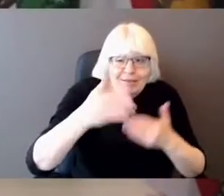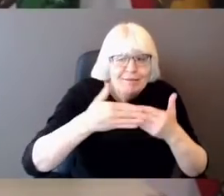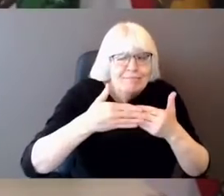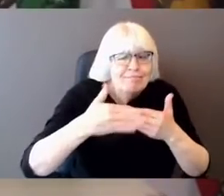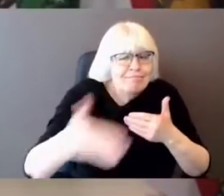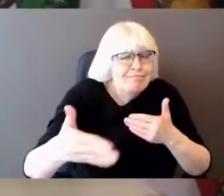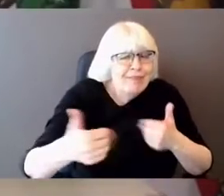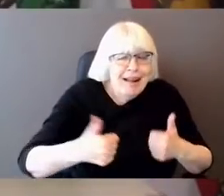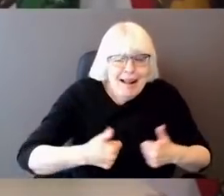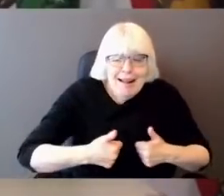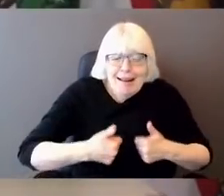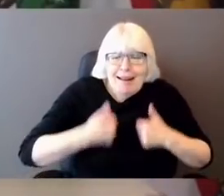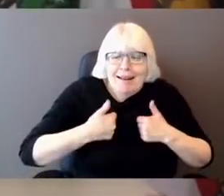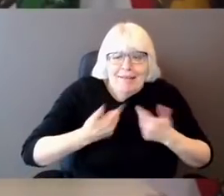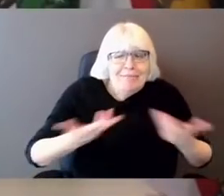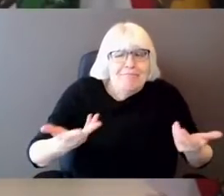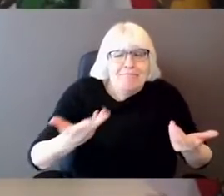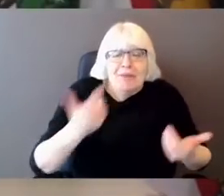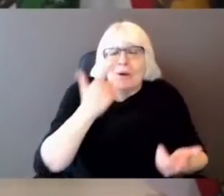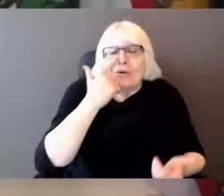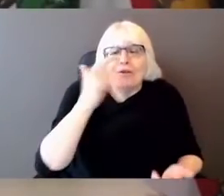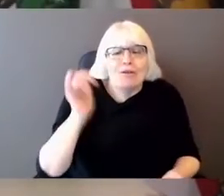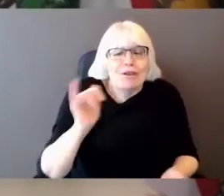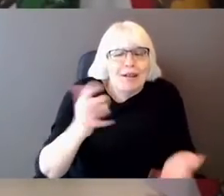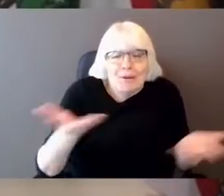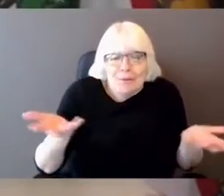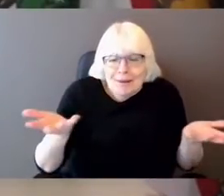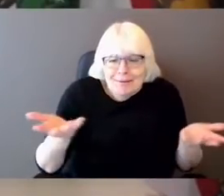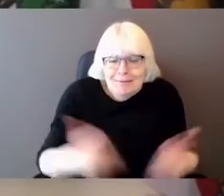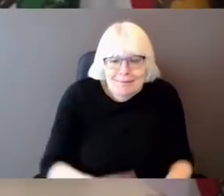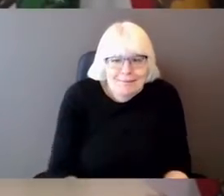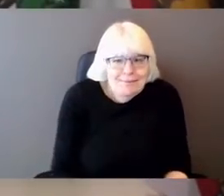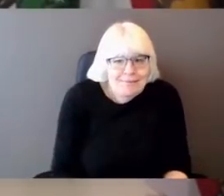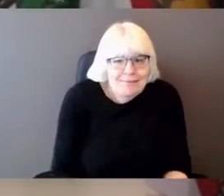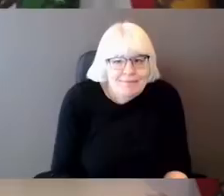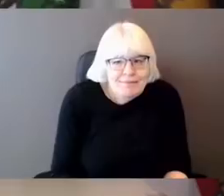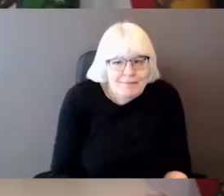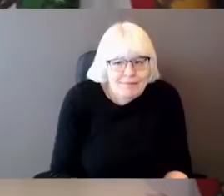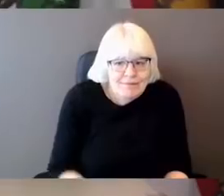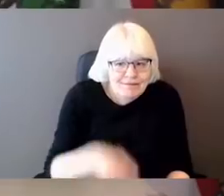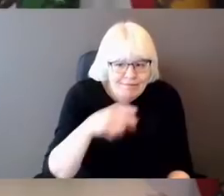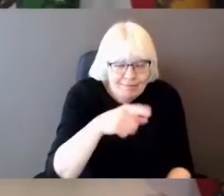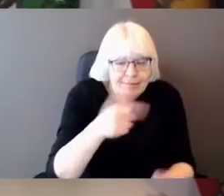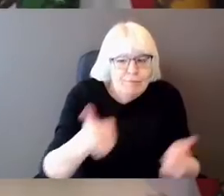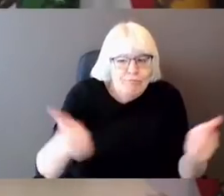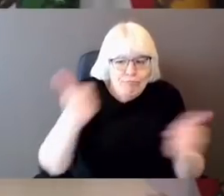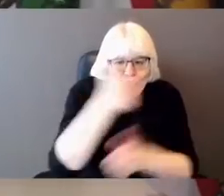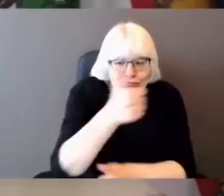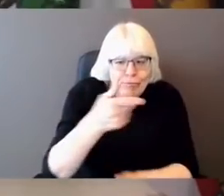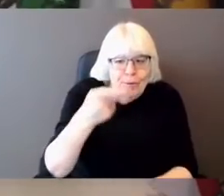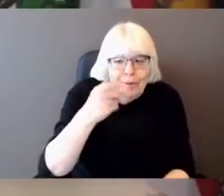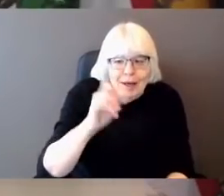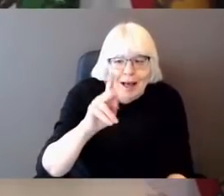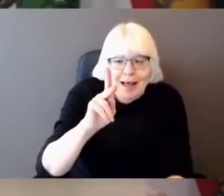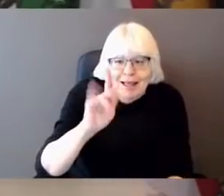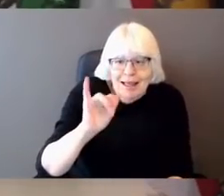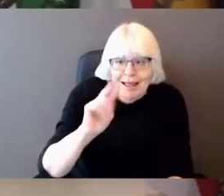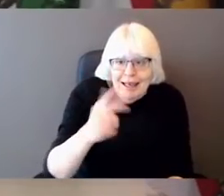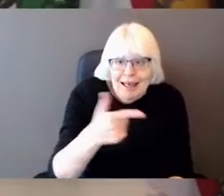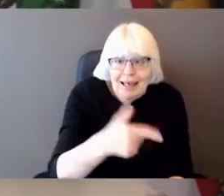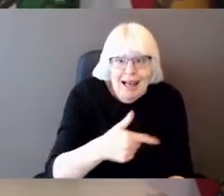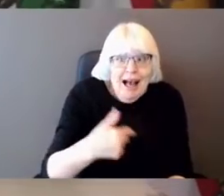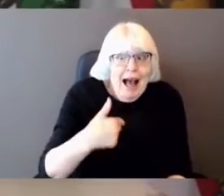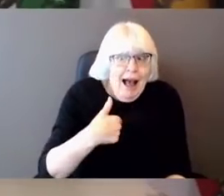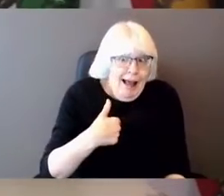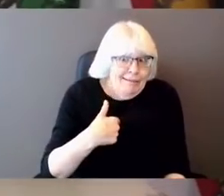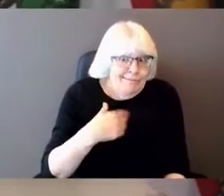Well, I mean, I guess I'm hopeful that we're able to, on April 7th or somewhere near